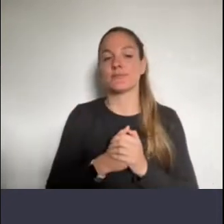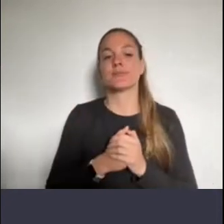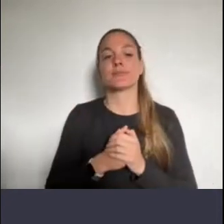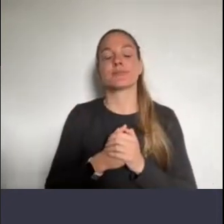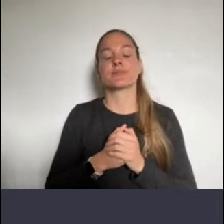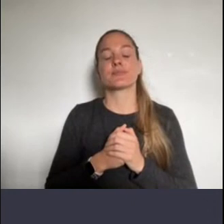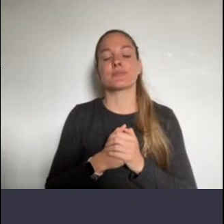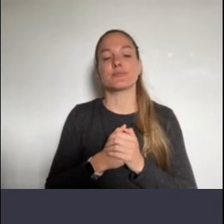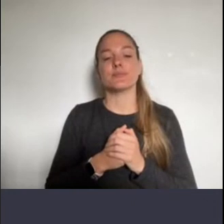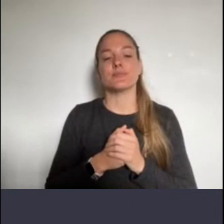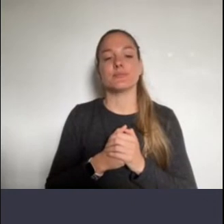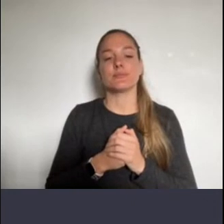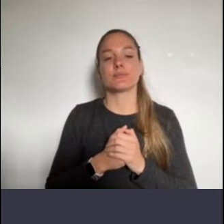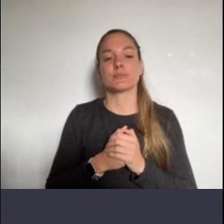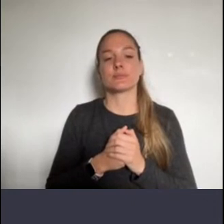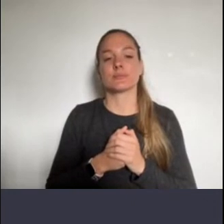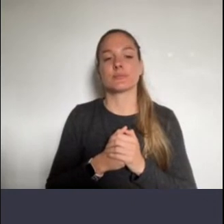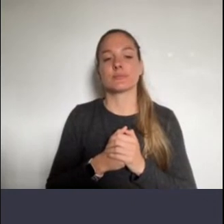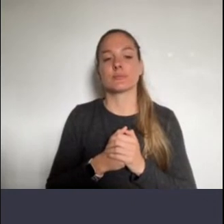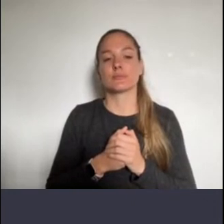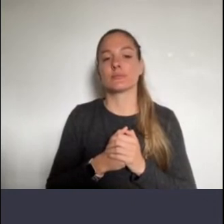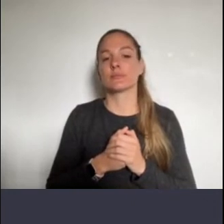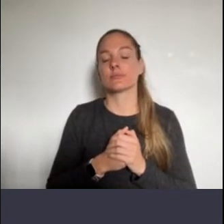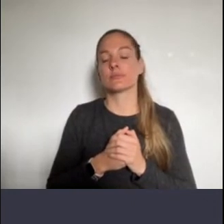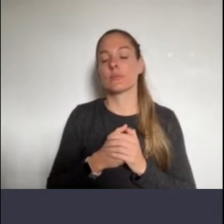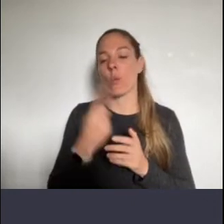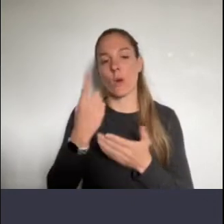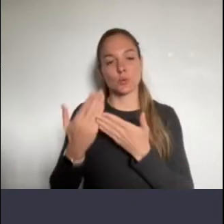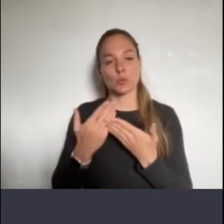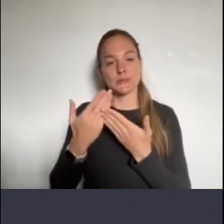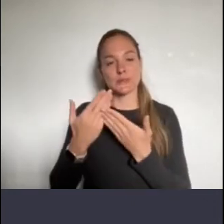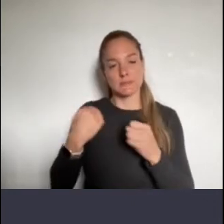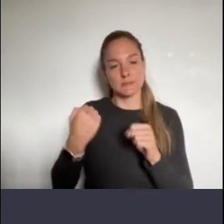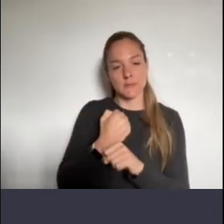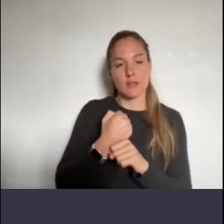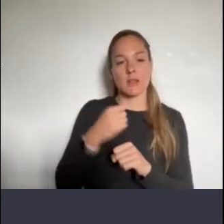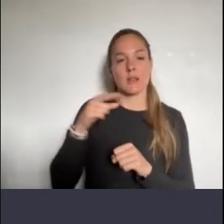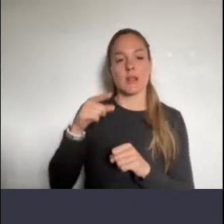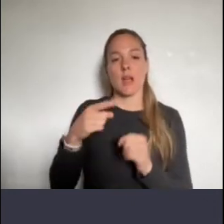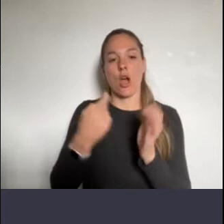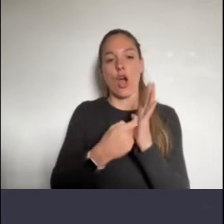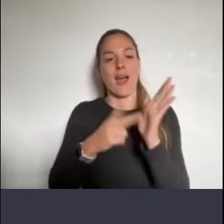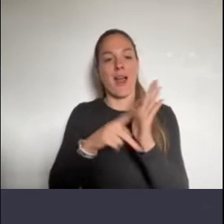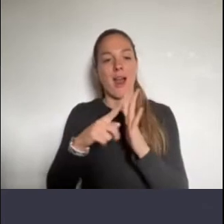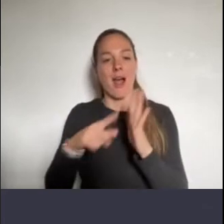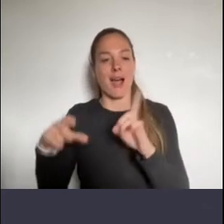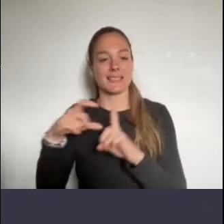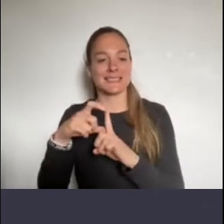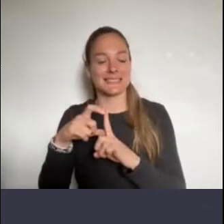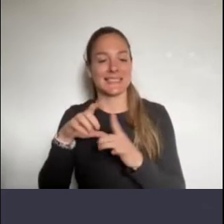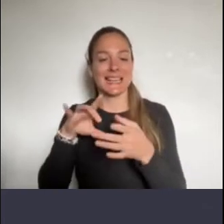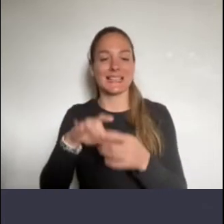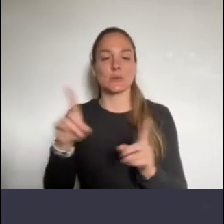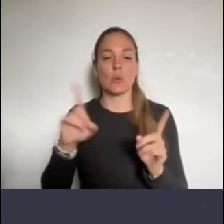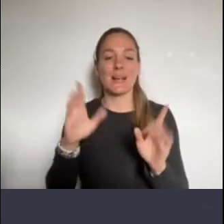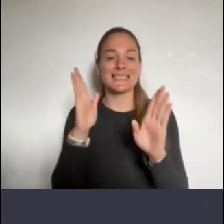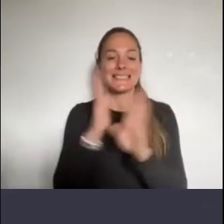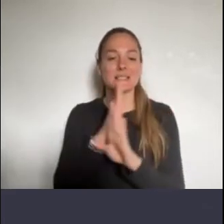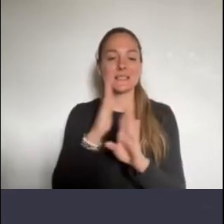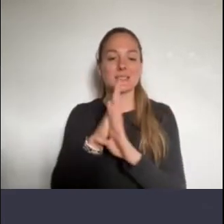sort of studies that was done was a report that was done by the RNID around hidden